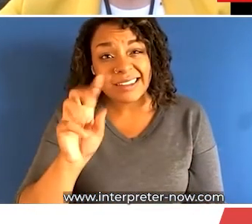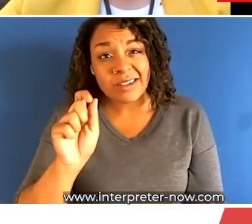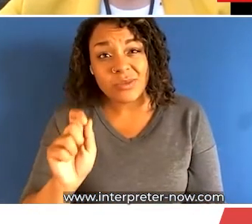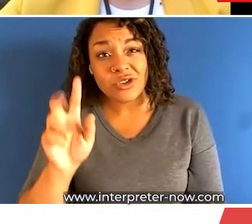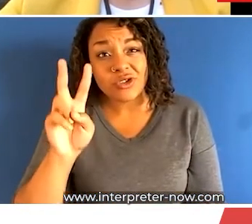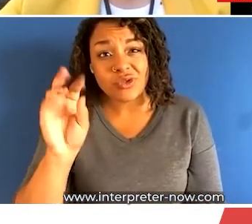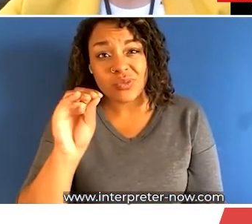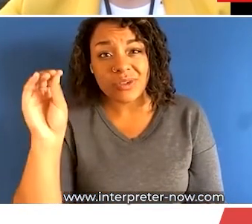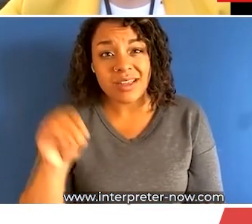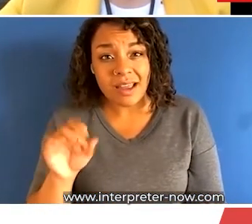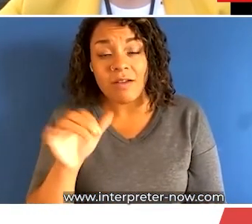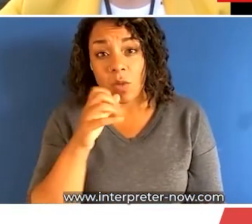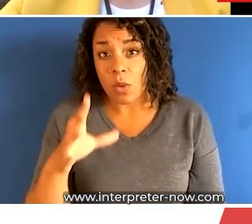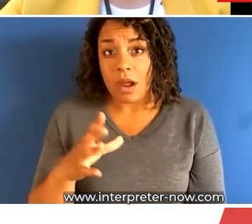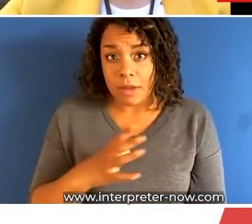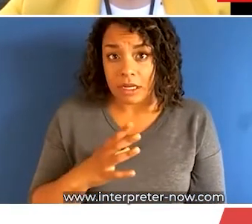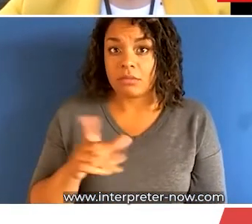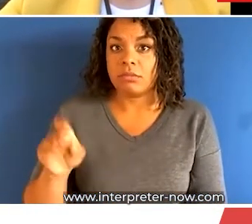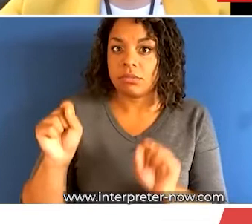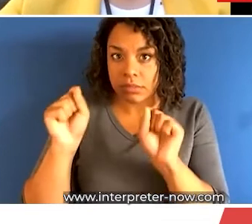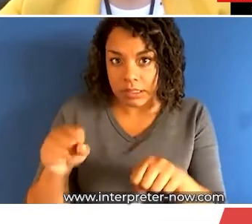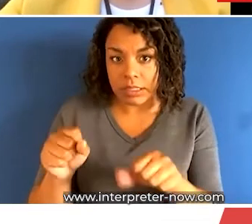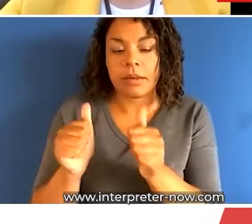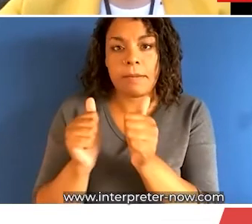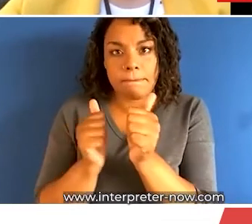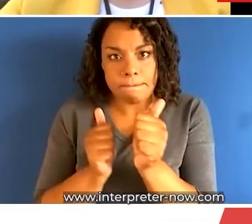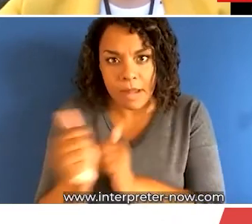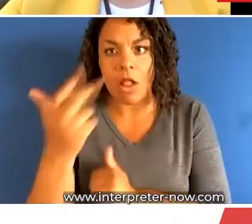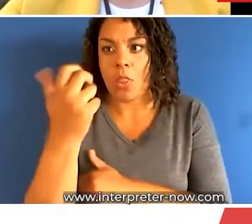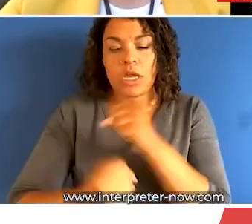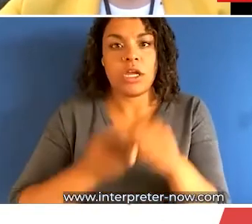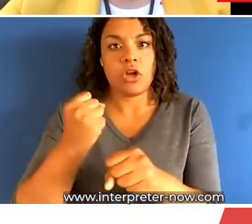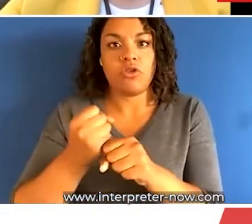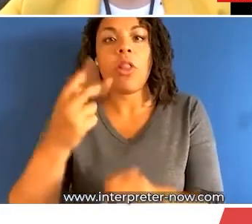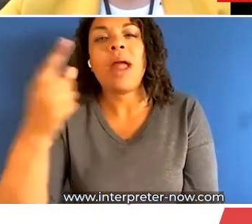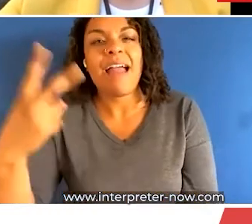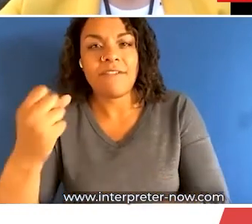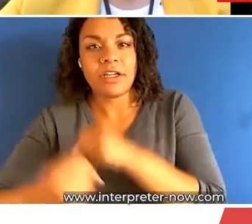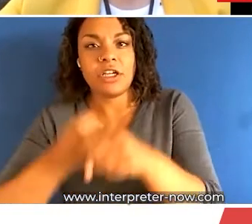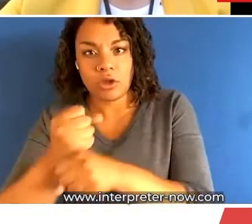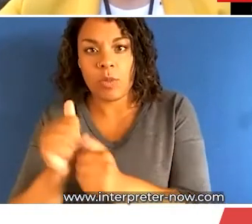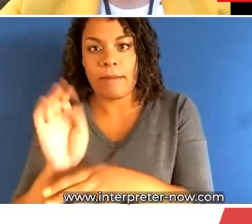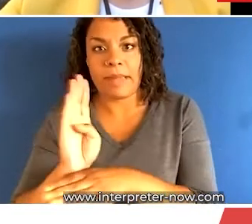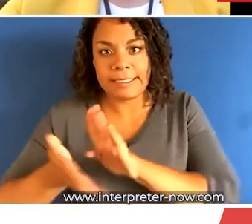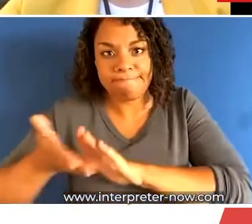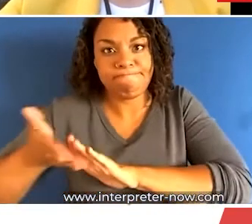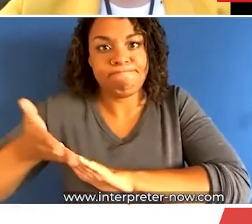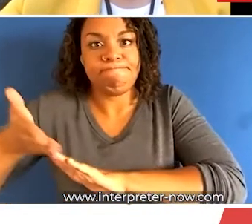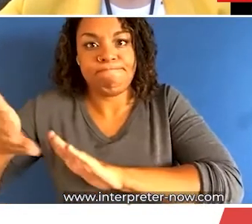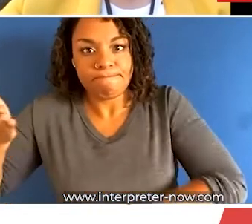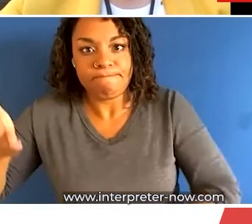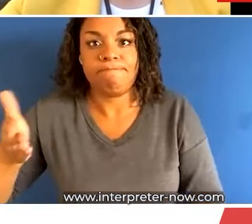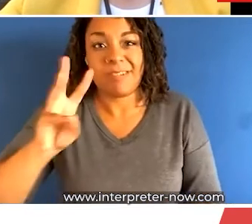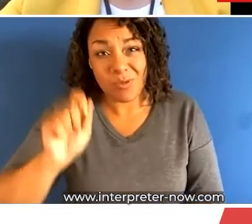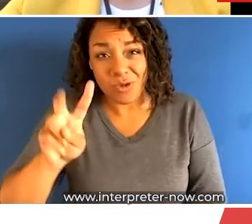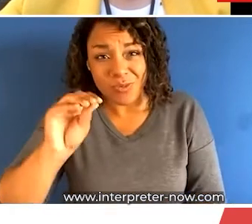62% of women are able to pass the mark of the 3.5 years with their businesses in operations, and definitely we